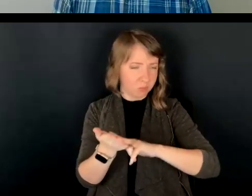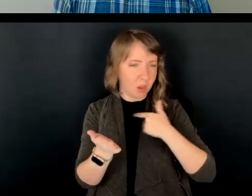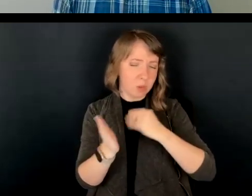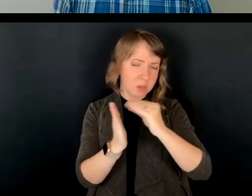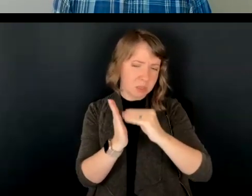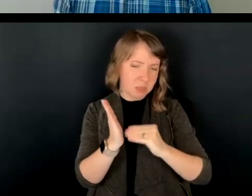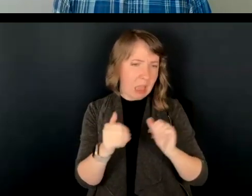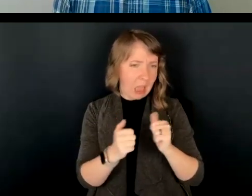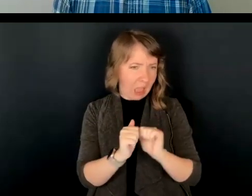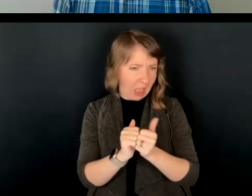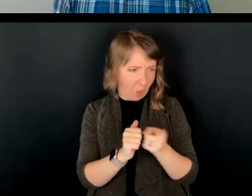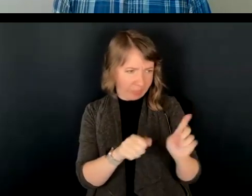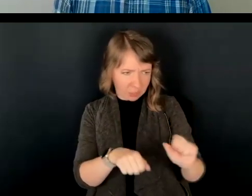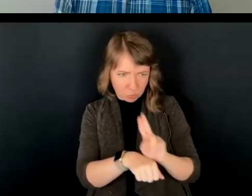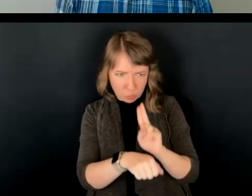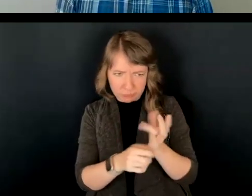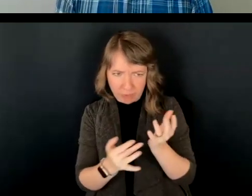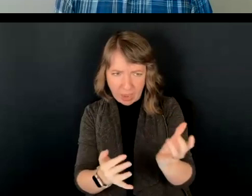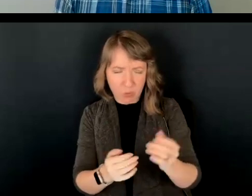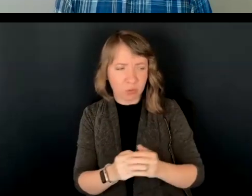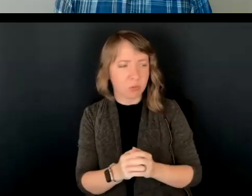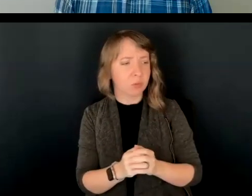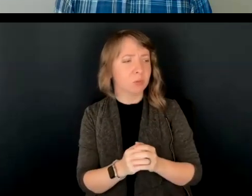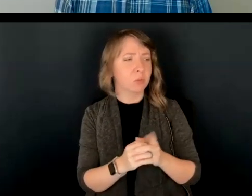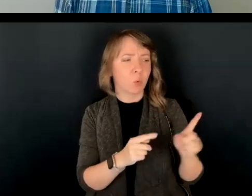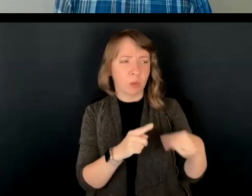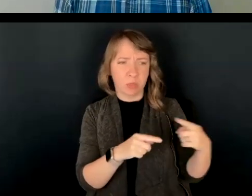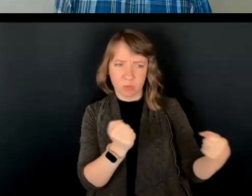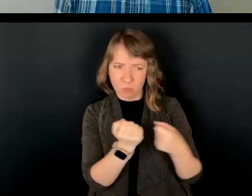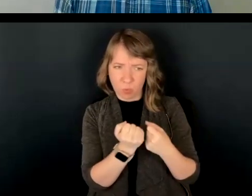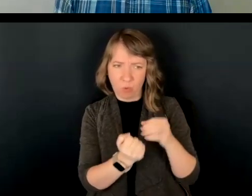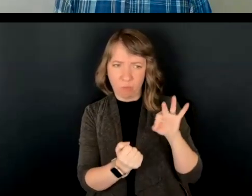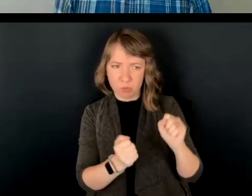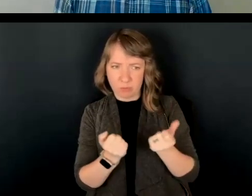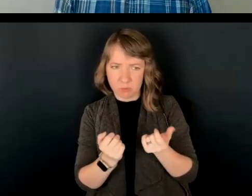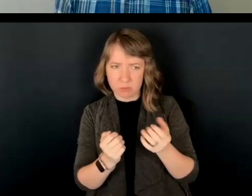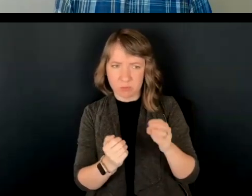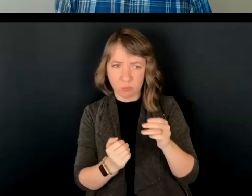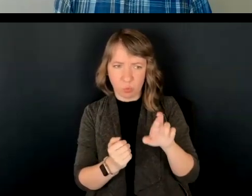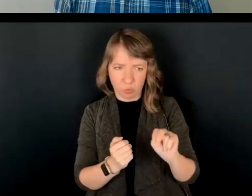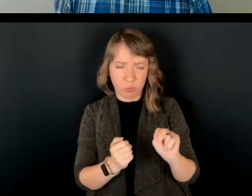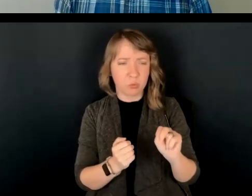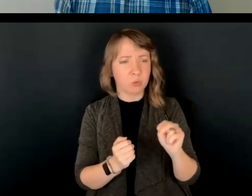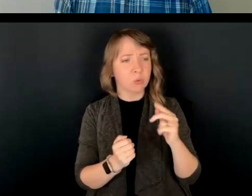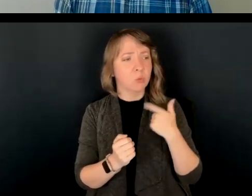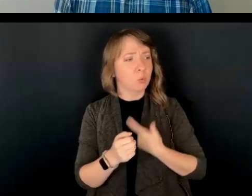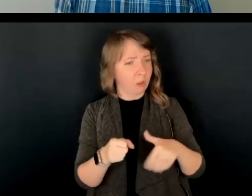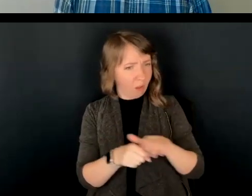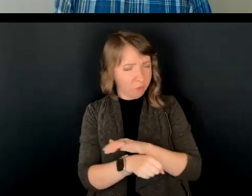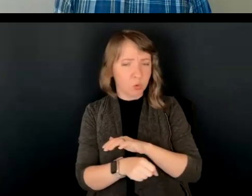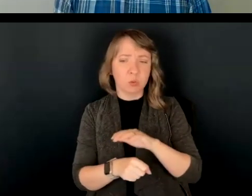to work out when they support a Forest Service burn? we covered chainsaws in the